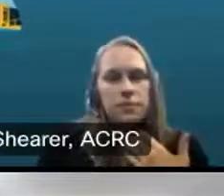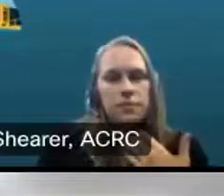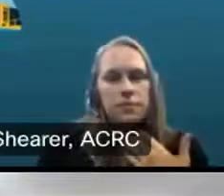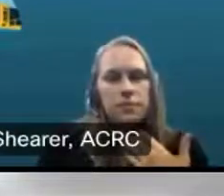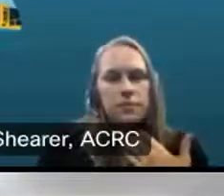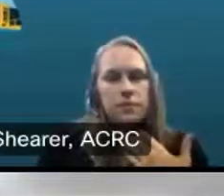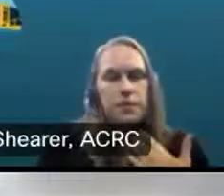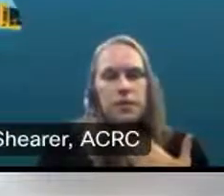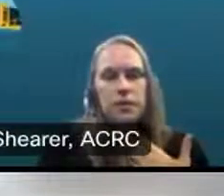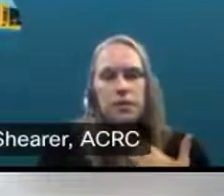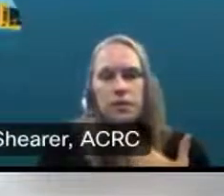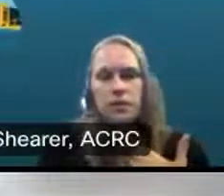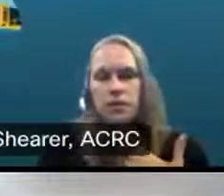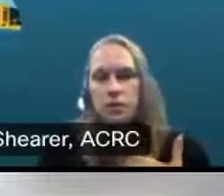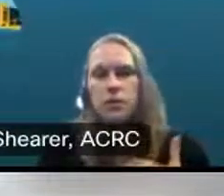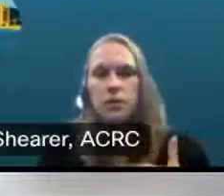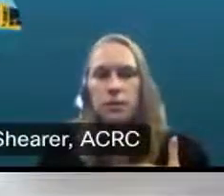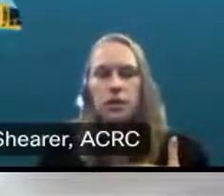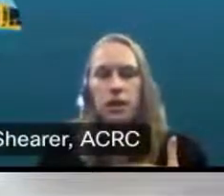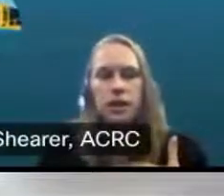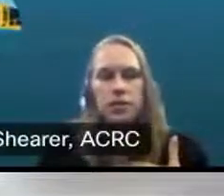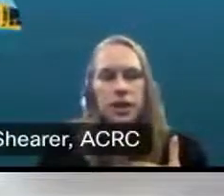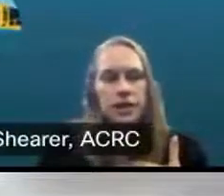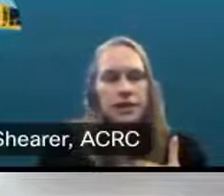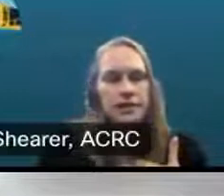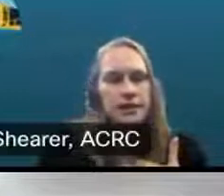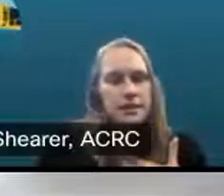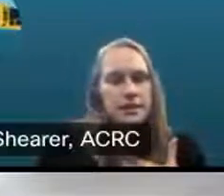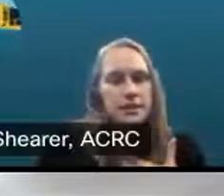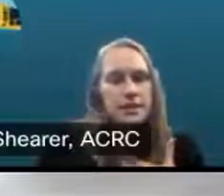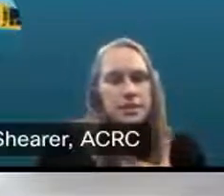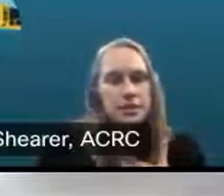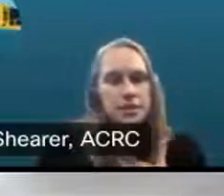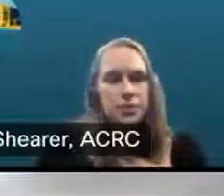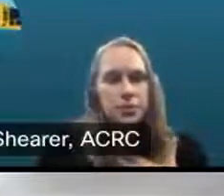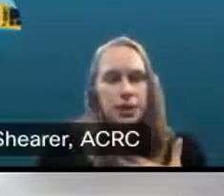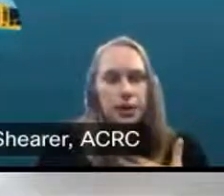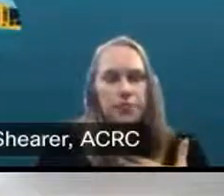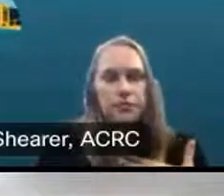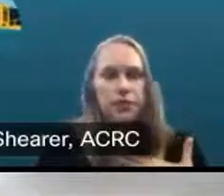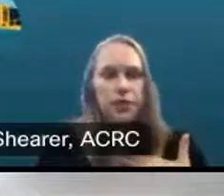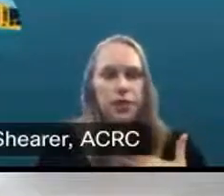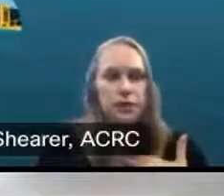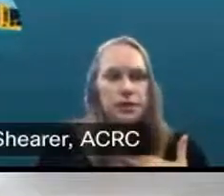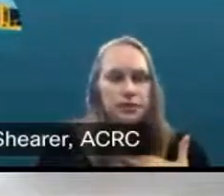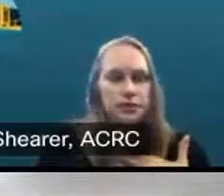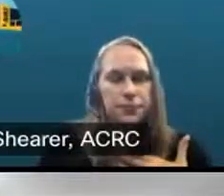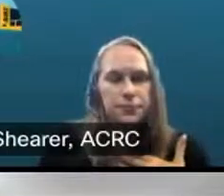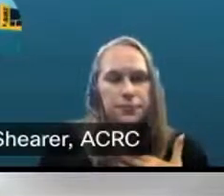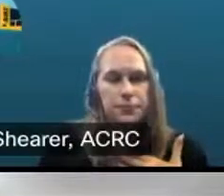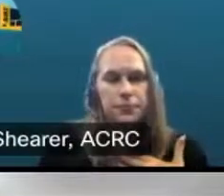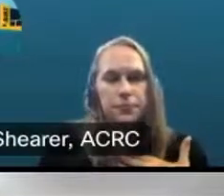was her name from? Marjorie Solomon. Yeah. Andrea, I can send an email to you and give you her contact